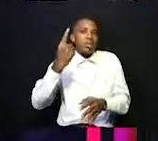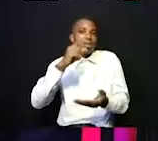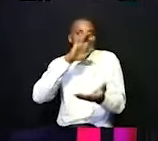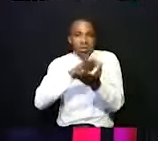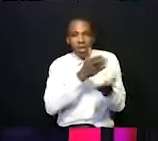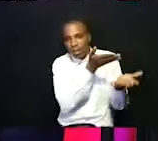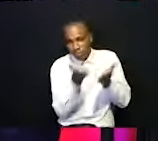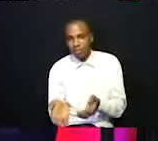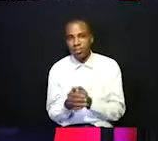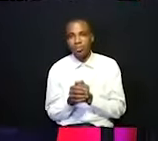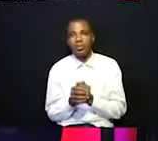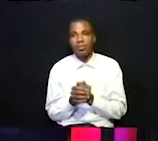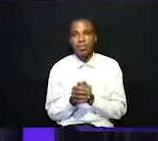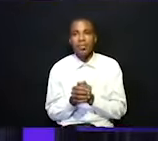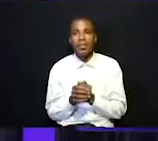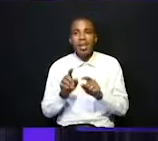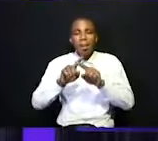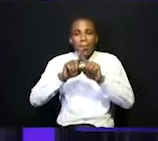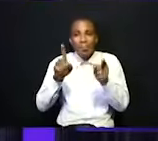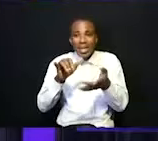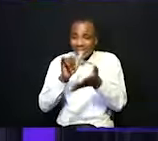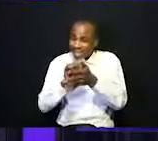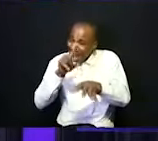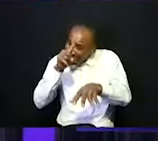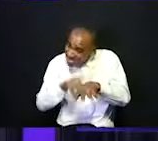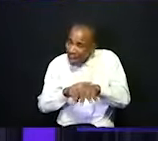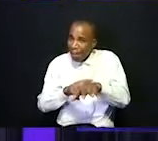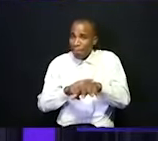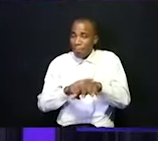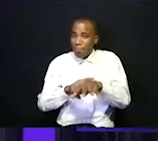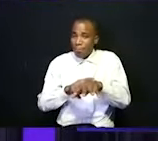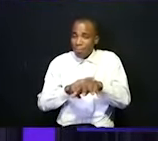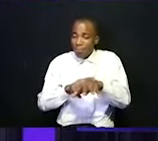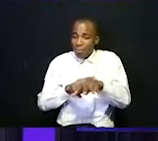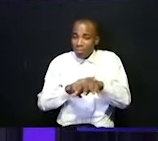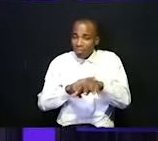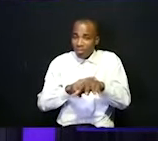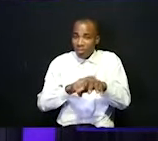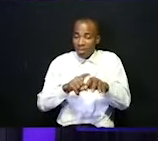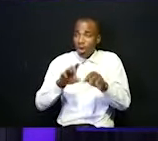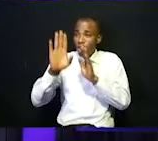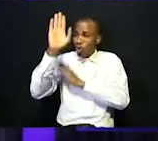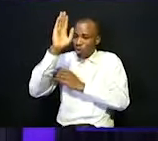But this time, even the devil had not tempted Adam yet.